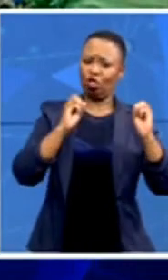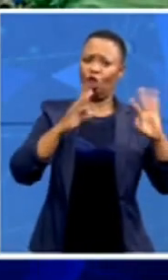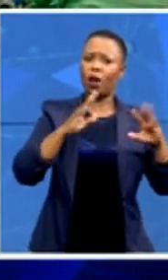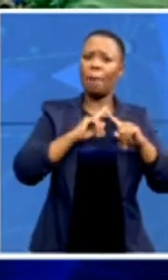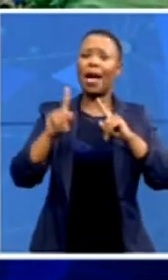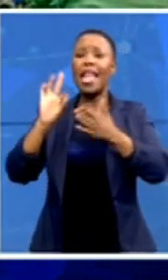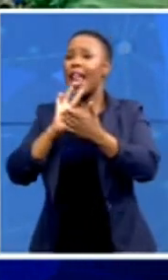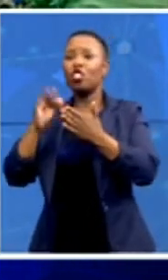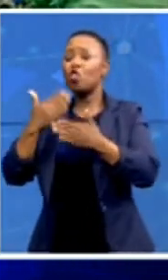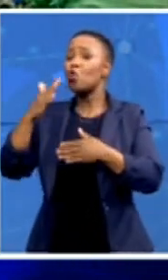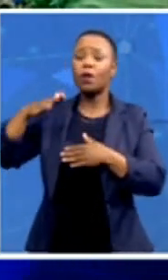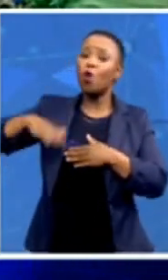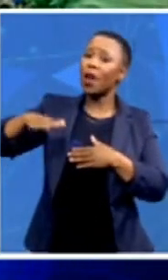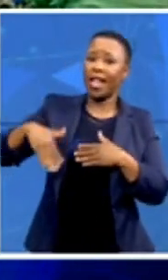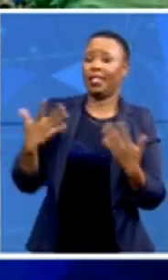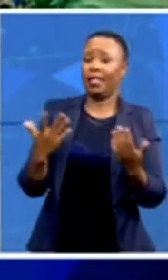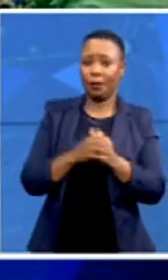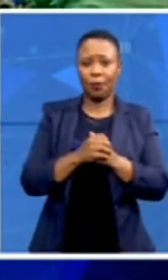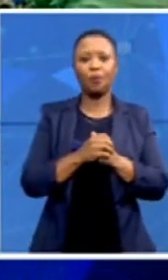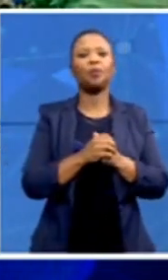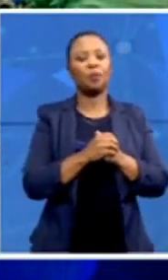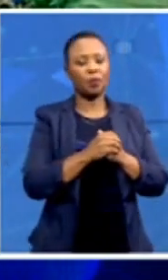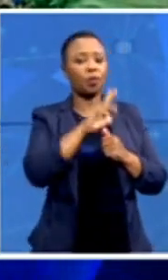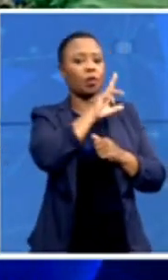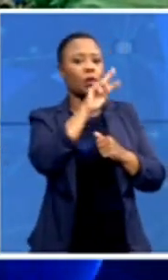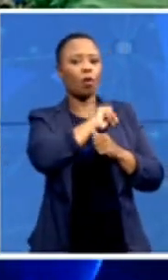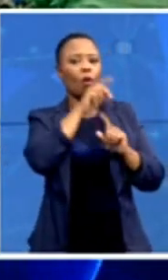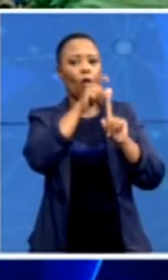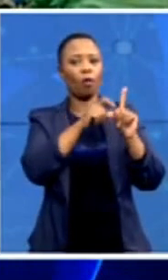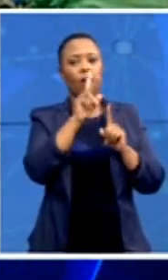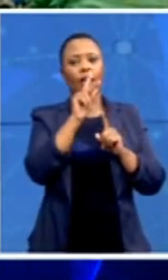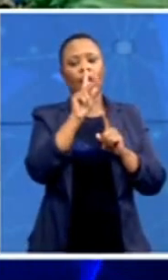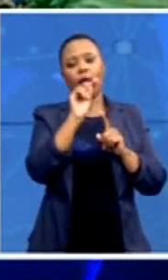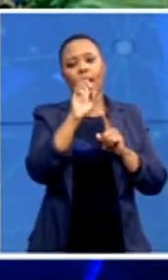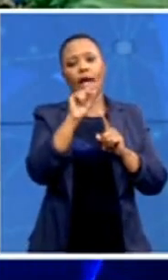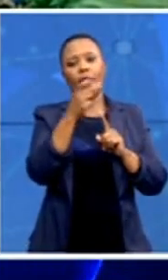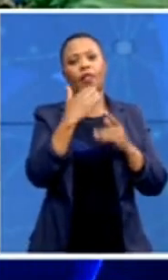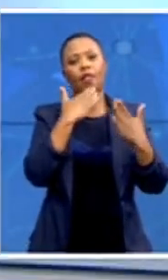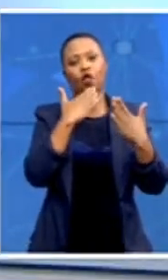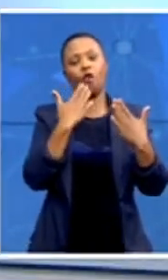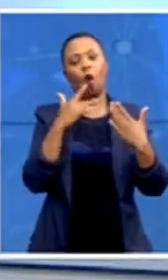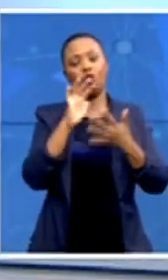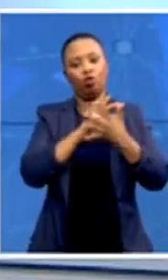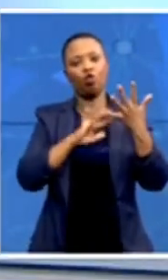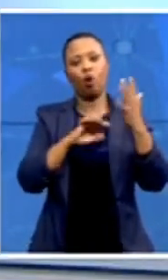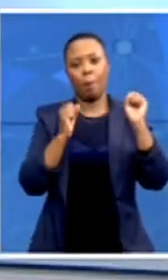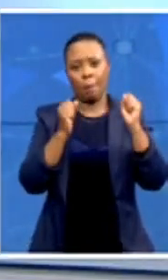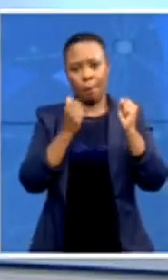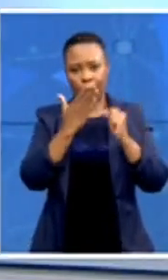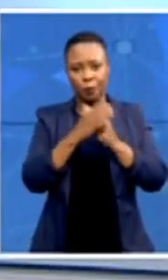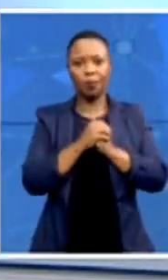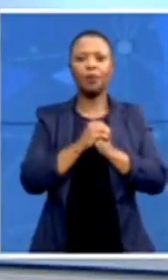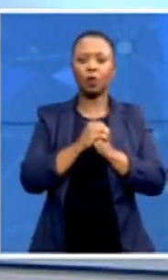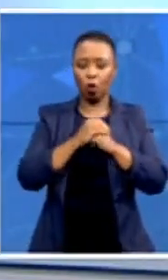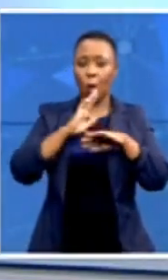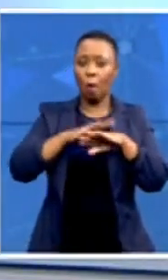us in KwaZulu-Natal, Cato Crest to be precise. Thank you very much indeed. Developing story, no doubt. When Bongani gets more information, you'll come back to us. We'll get it